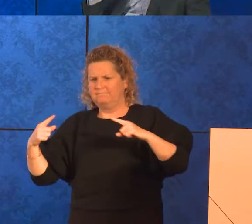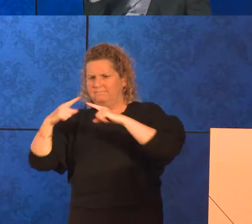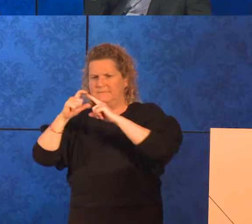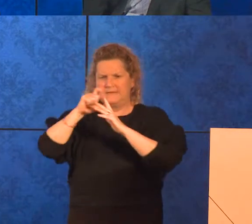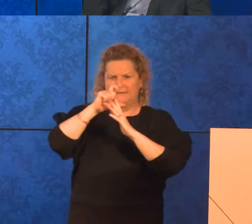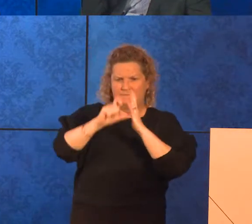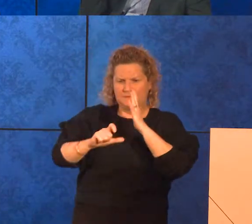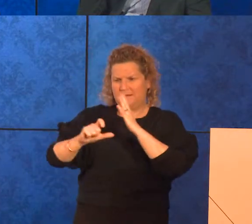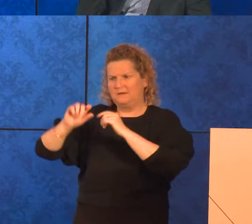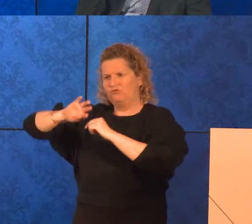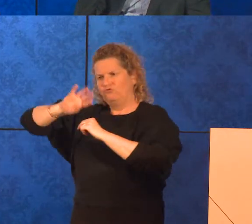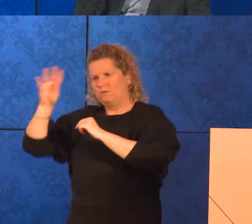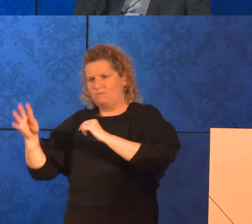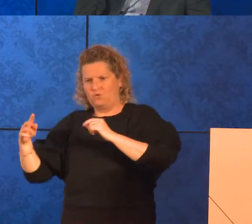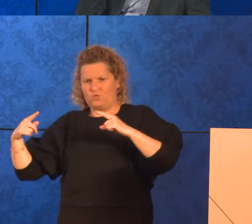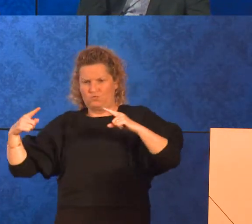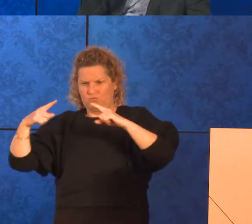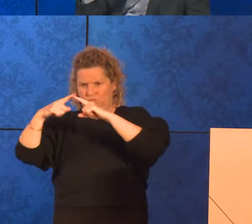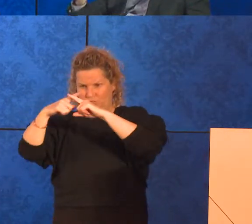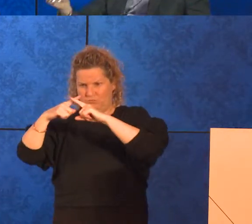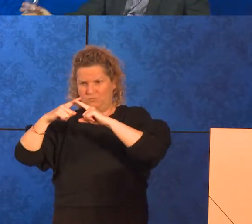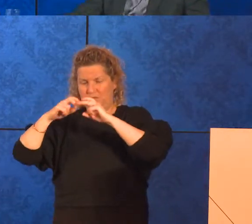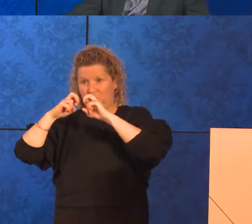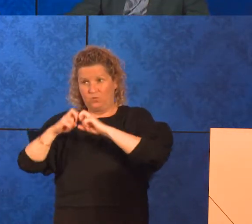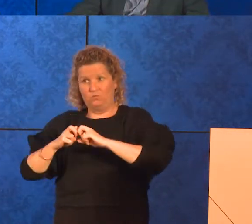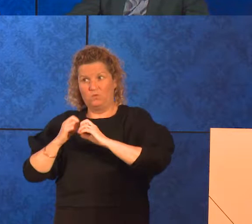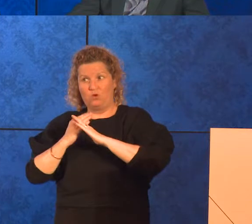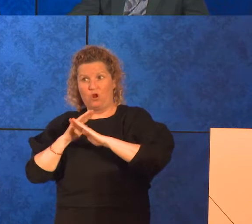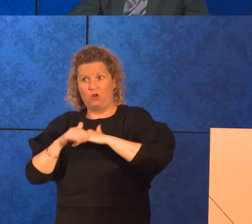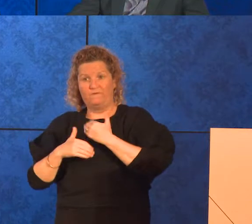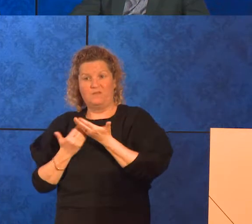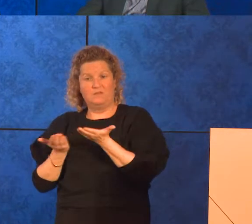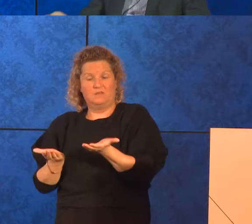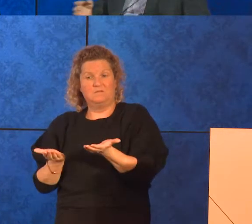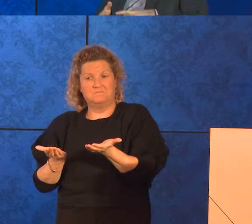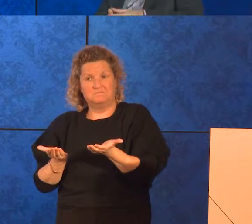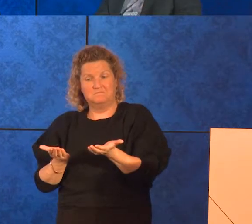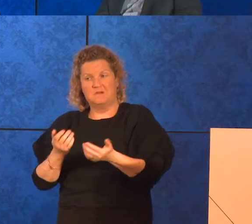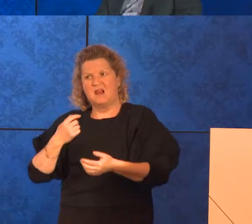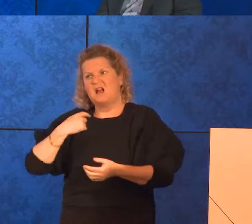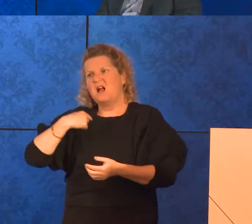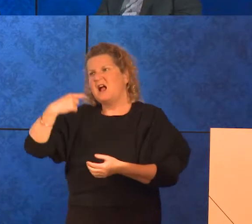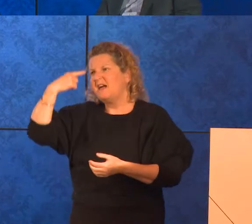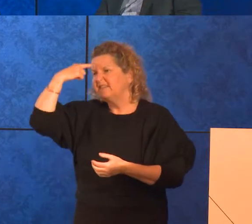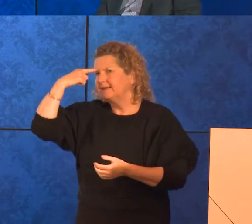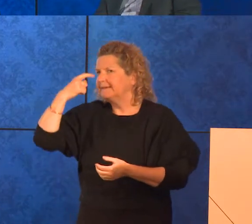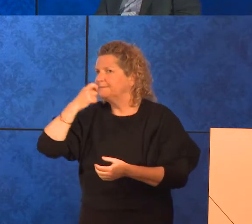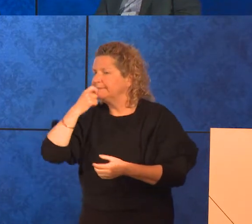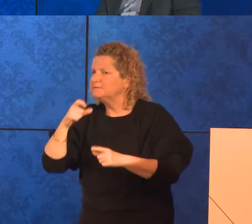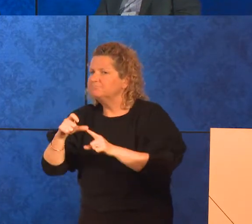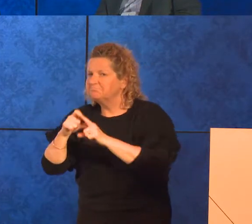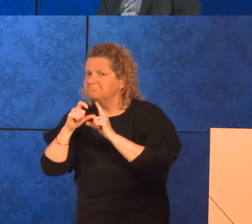and LGBTI issues is something we do quite a bit of work on. I think that it is a tricky